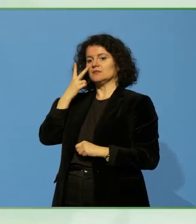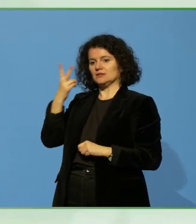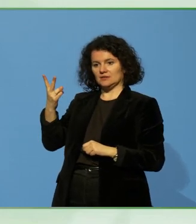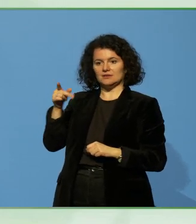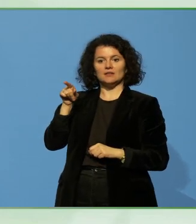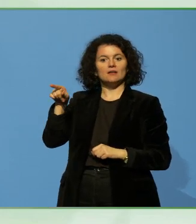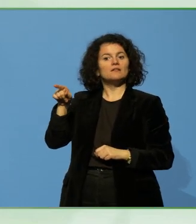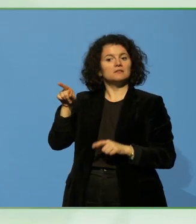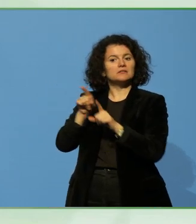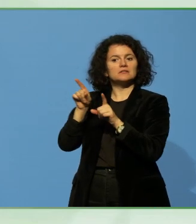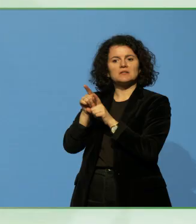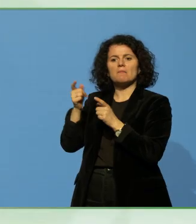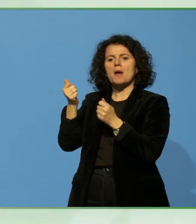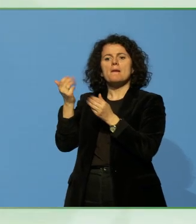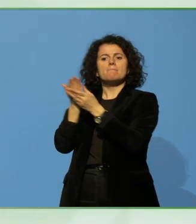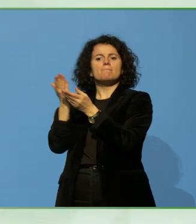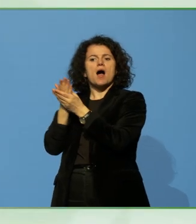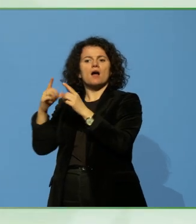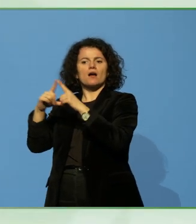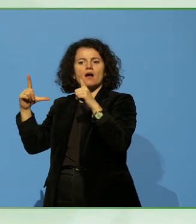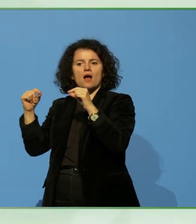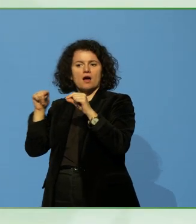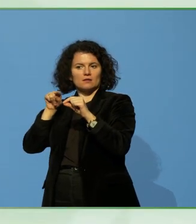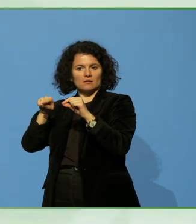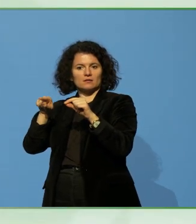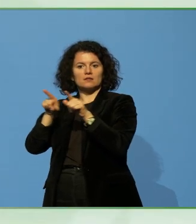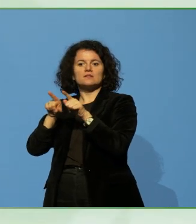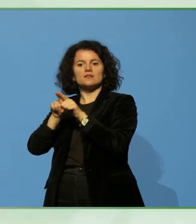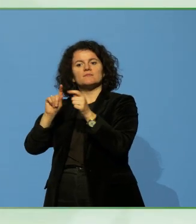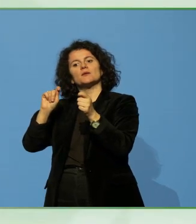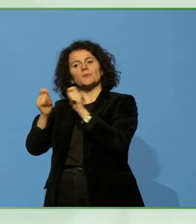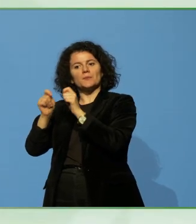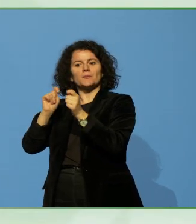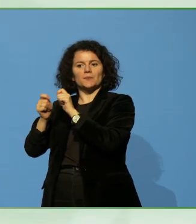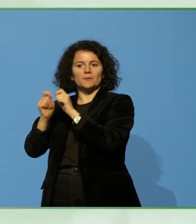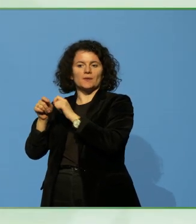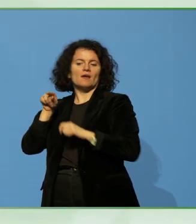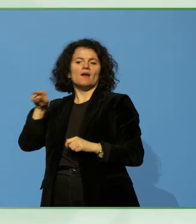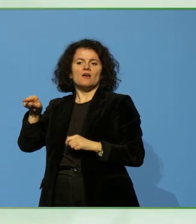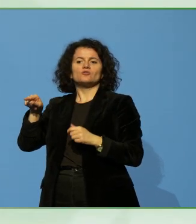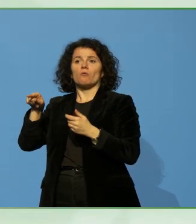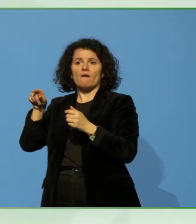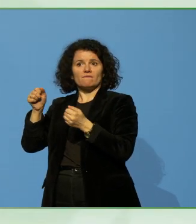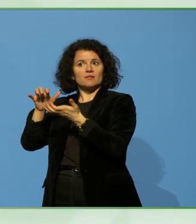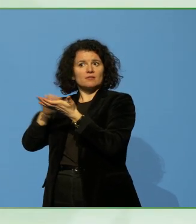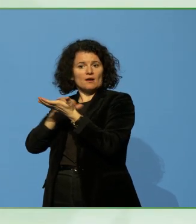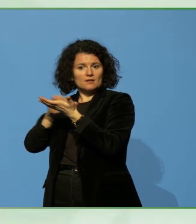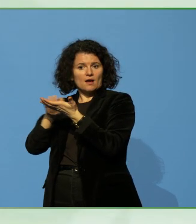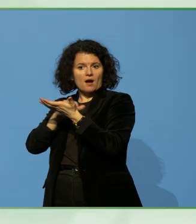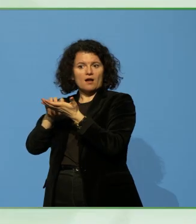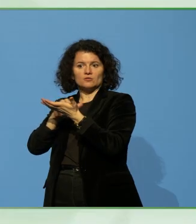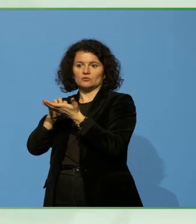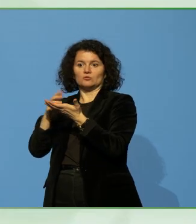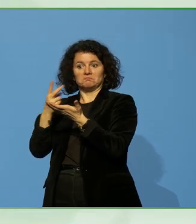already getting the notches, which are like little tactile cutouts on the edge of the card, so you can detect which card is